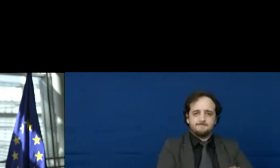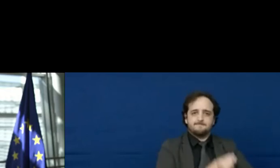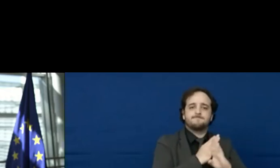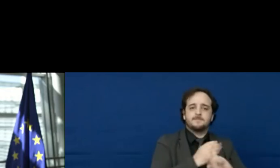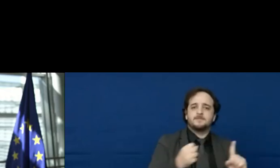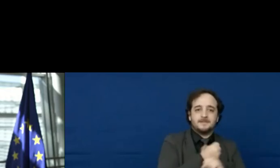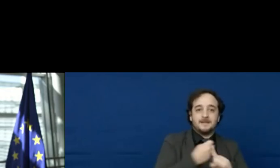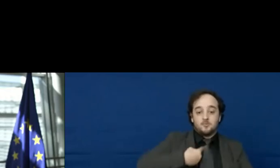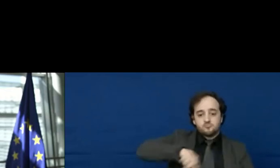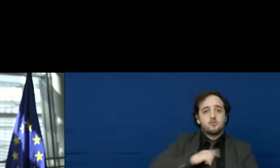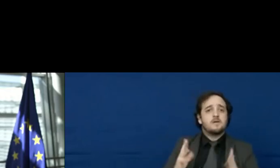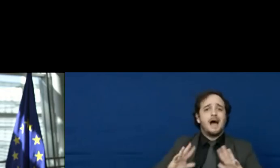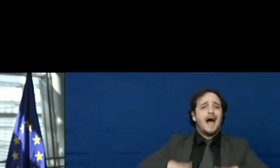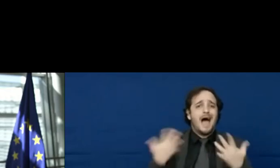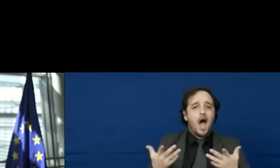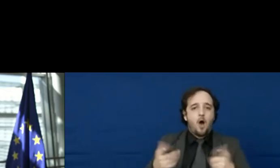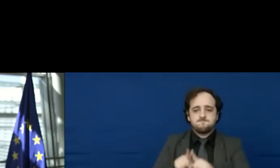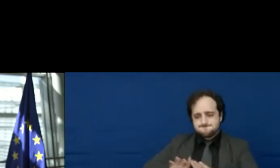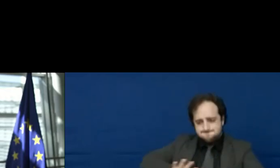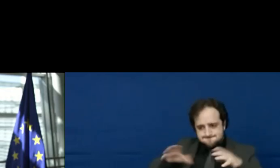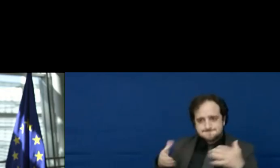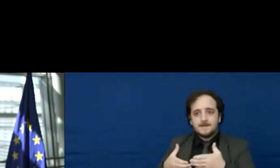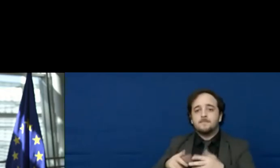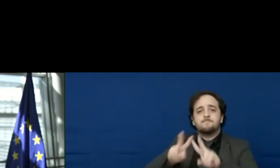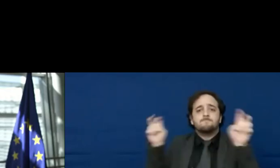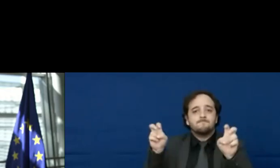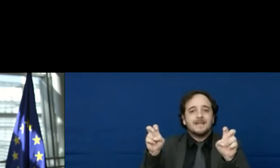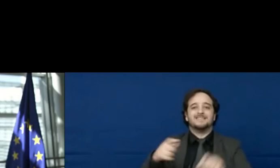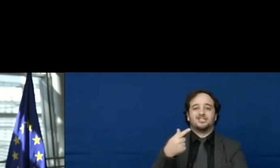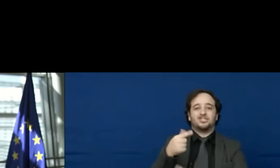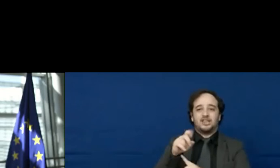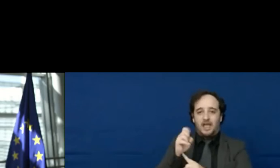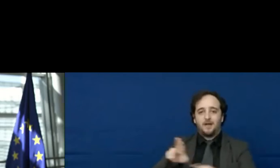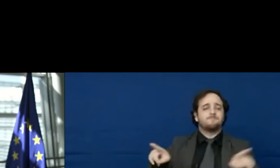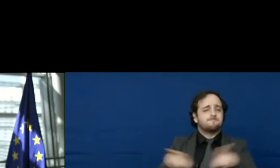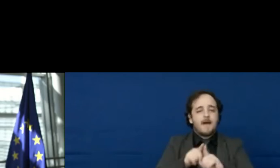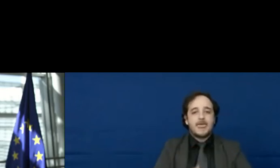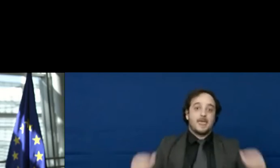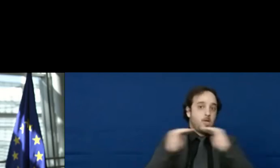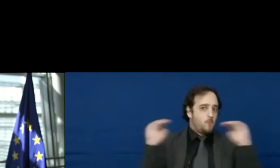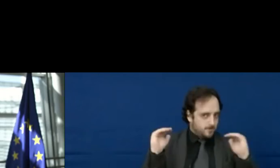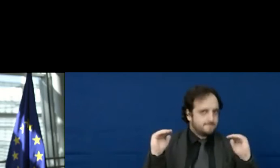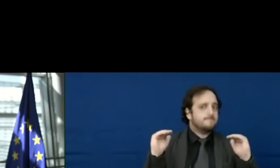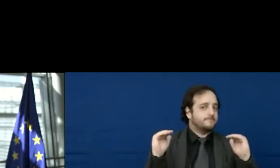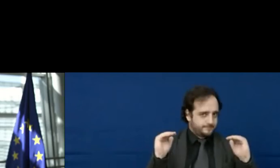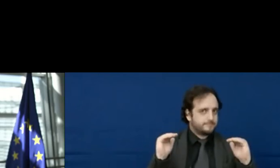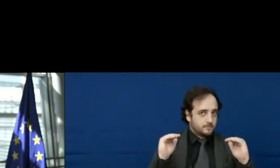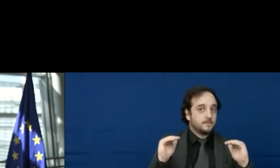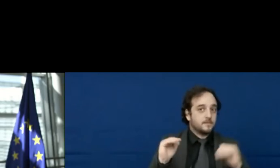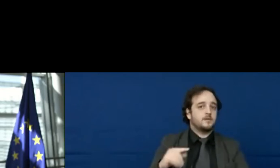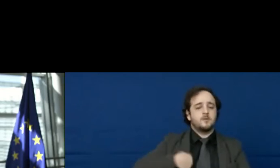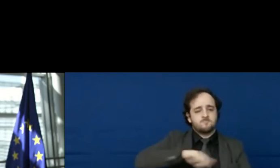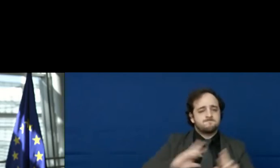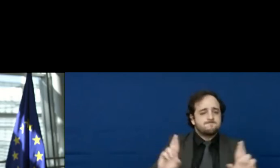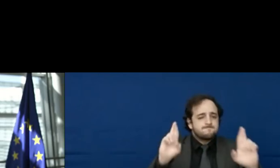to this shadow pandemic. Let's build bridges, join efforts, and commit